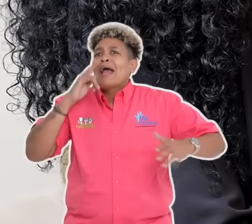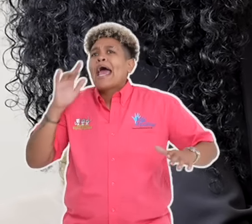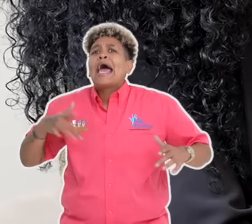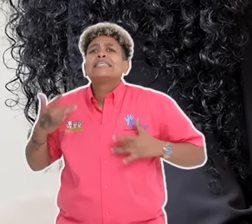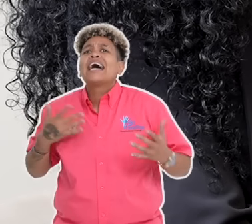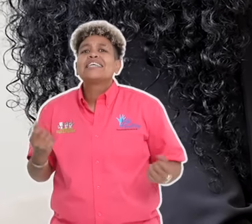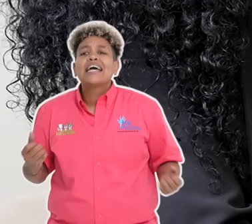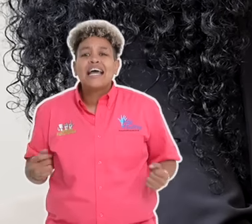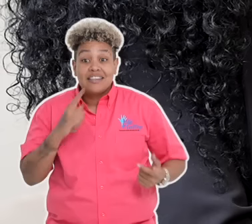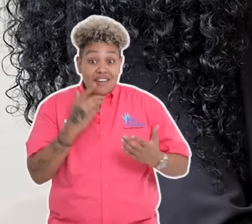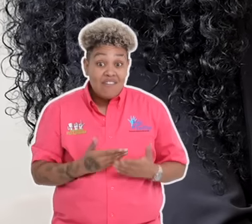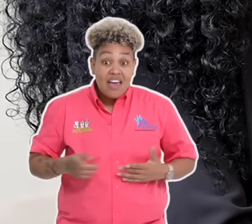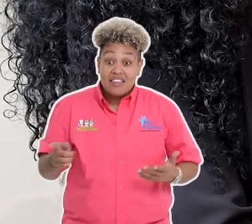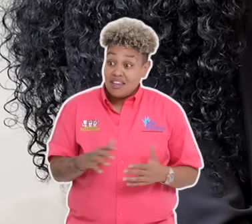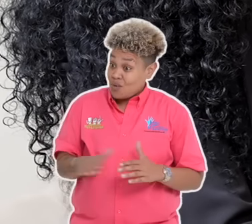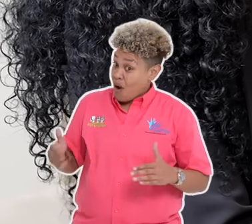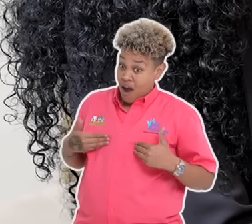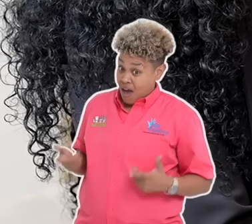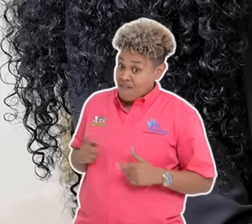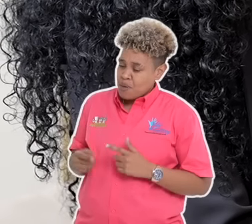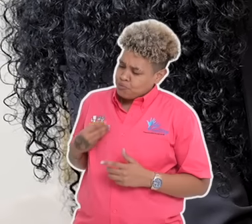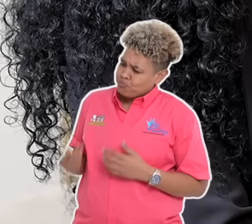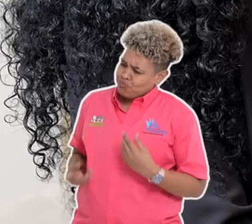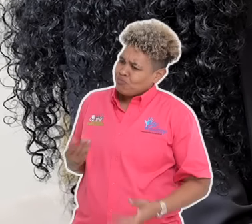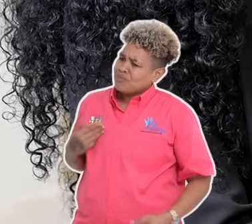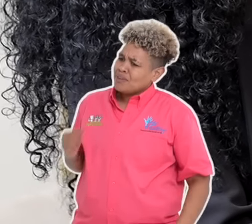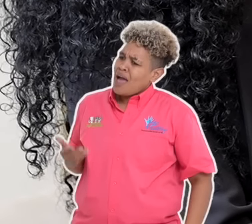joyful they are and the fact that they don't have,